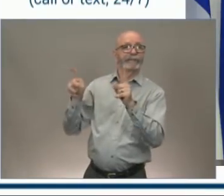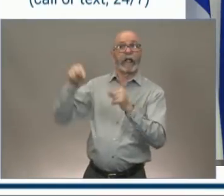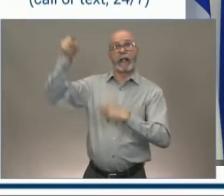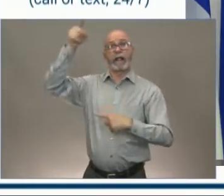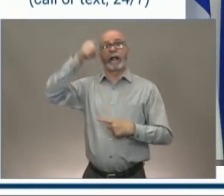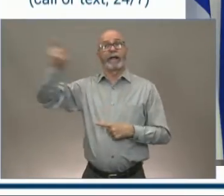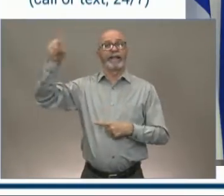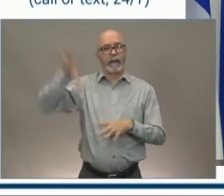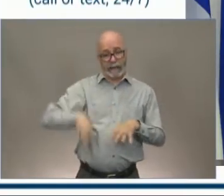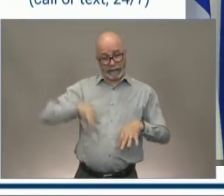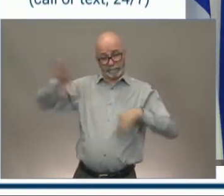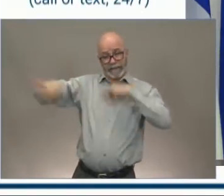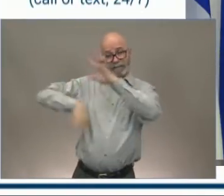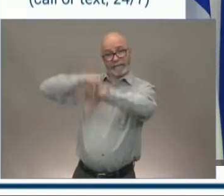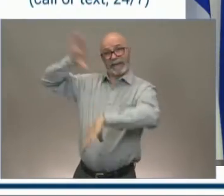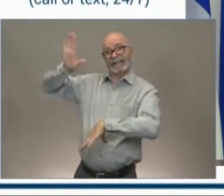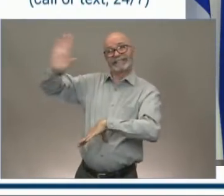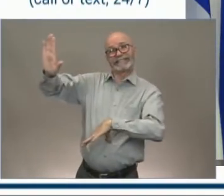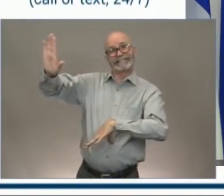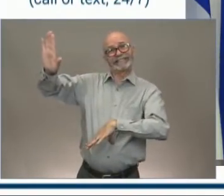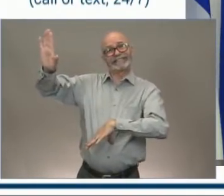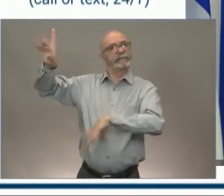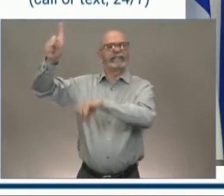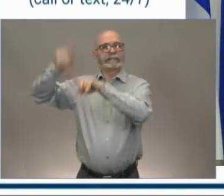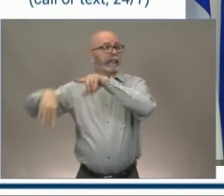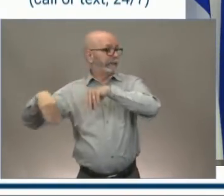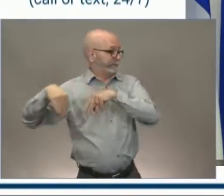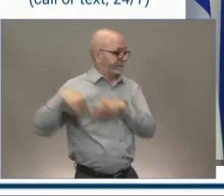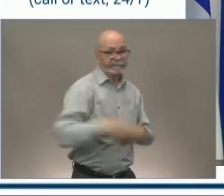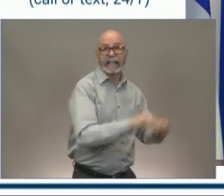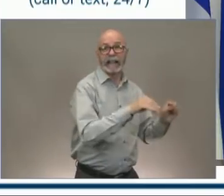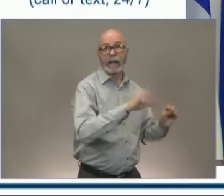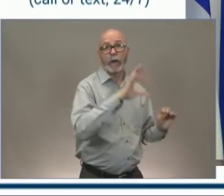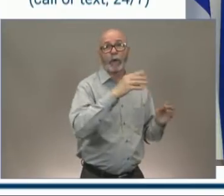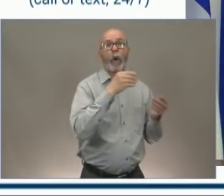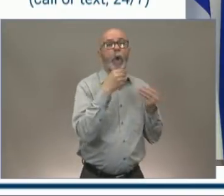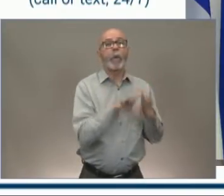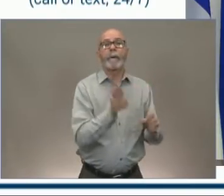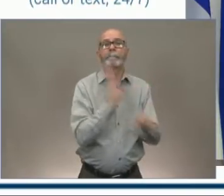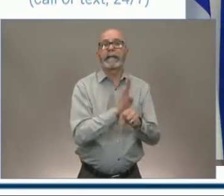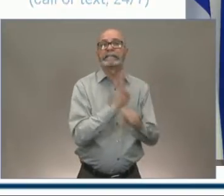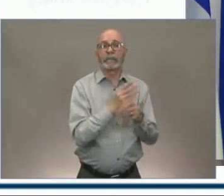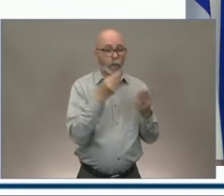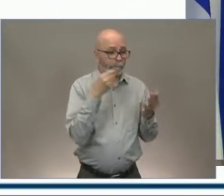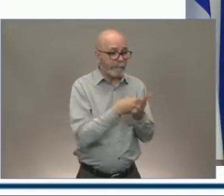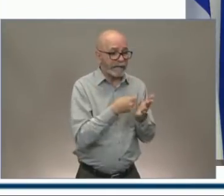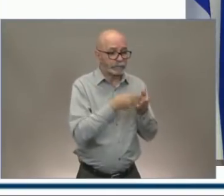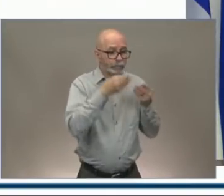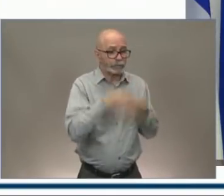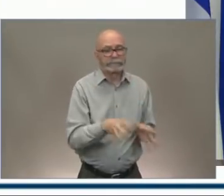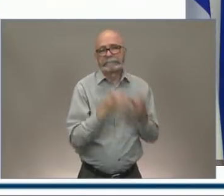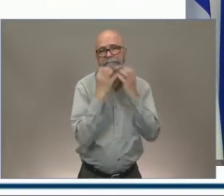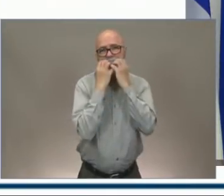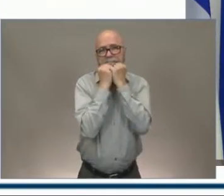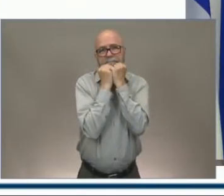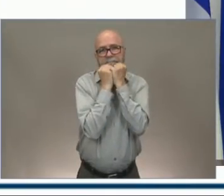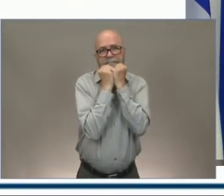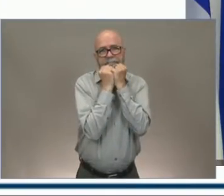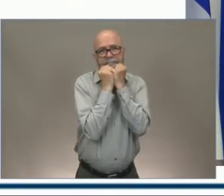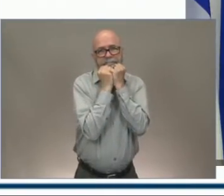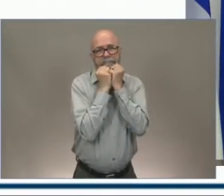able to sell fuel at a loss and go out of business. So I think it's something that needs to